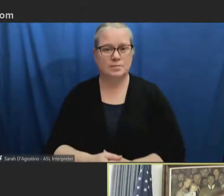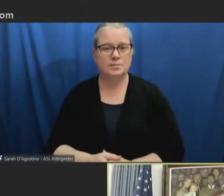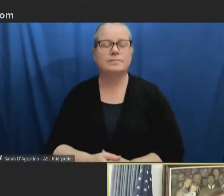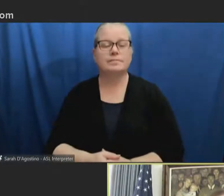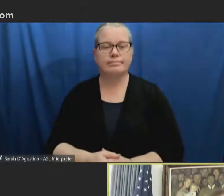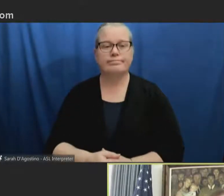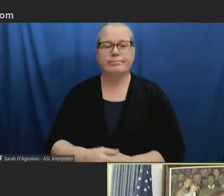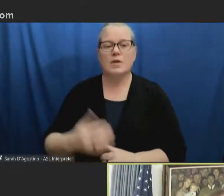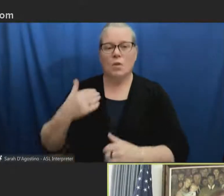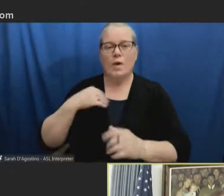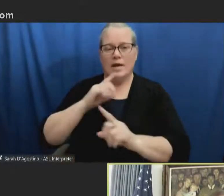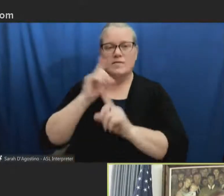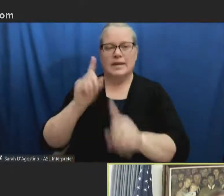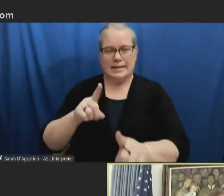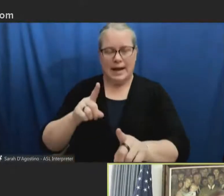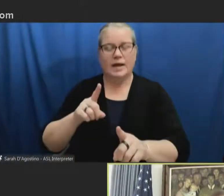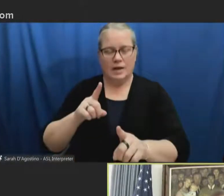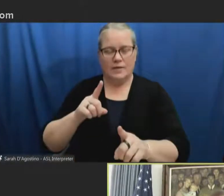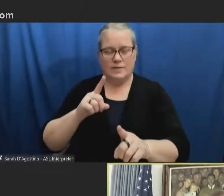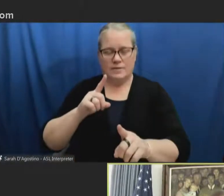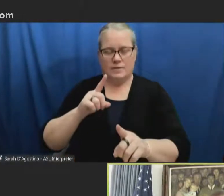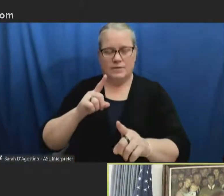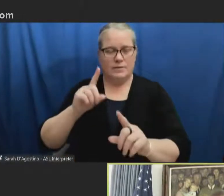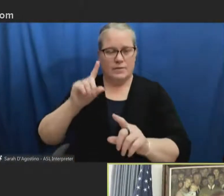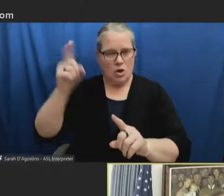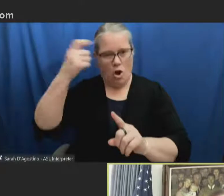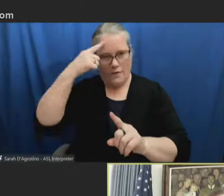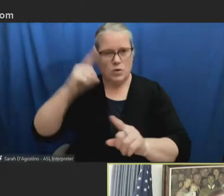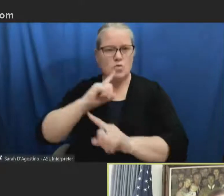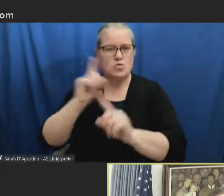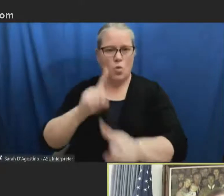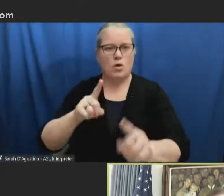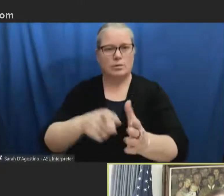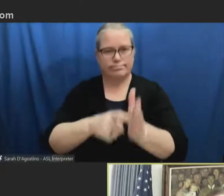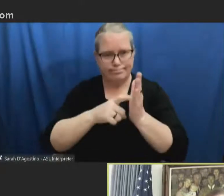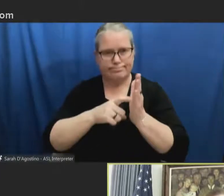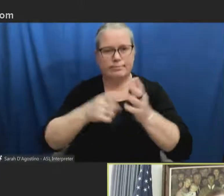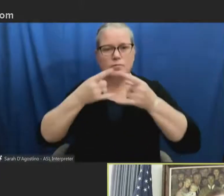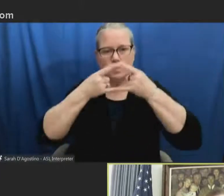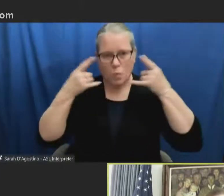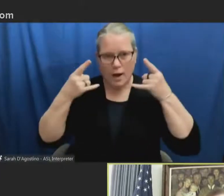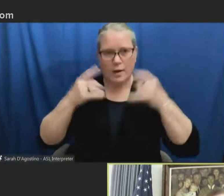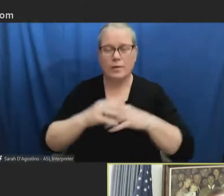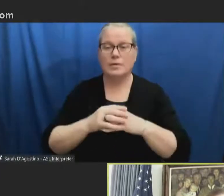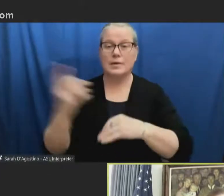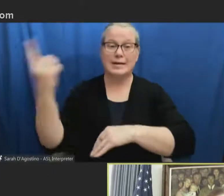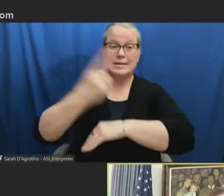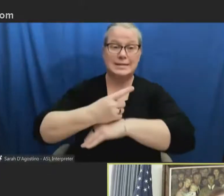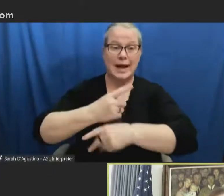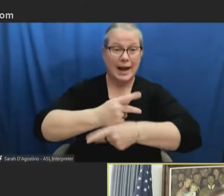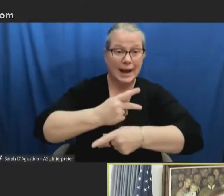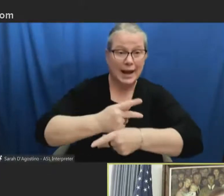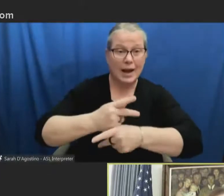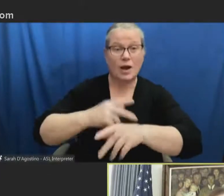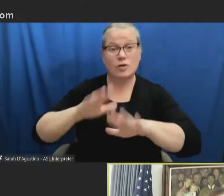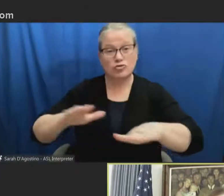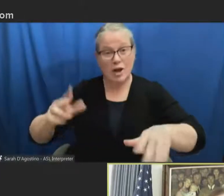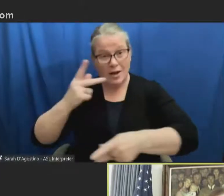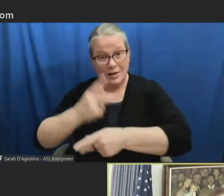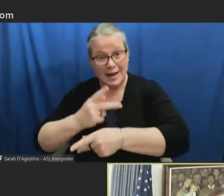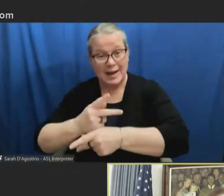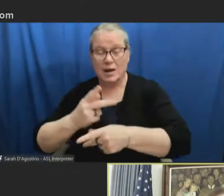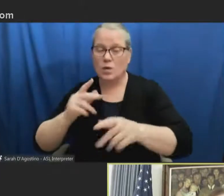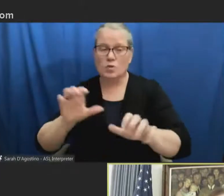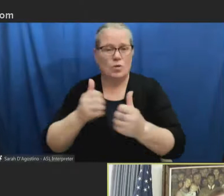mask requirements, doing everything we can to keep kids safe in the daycare and childcare. Anything else to add to